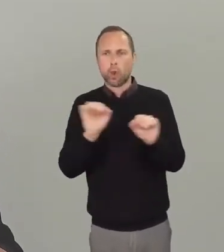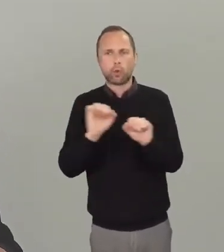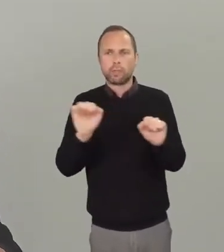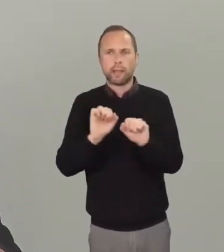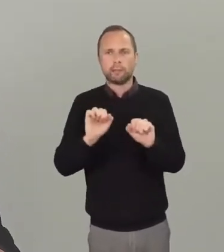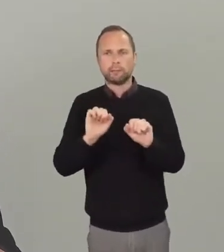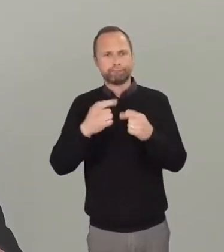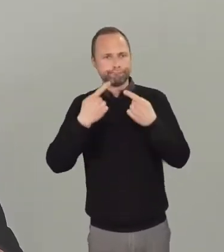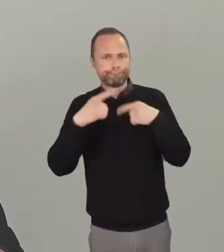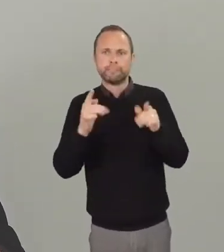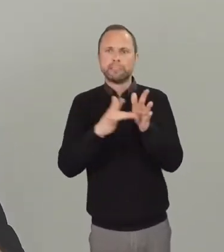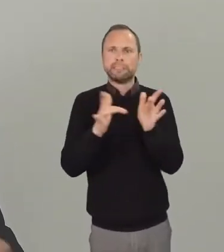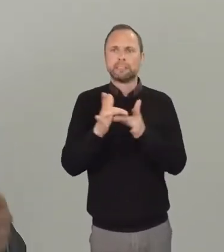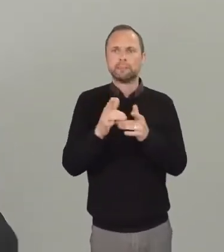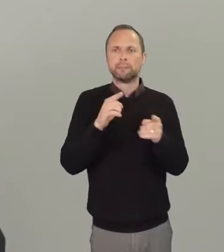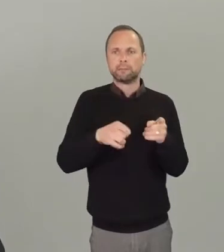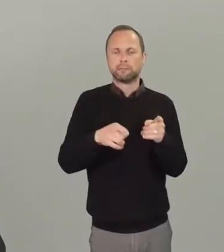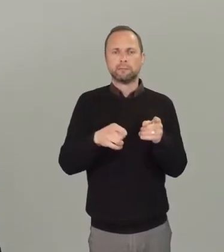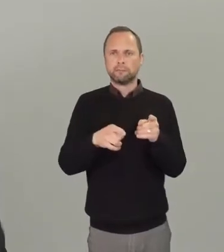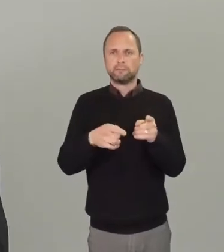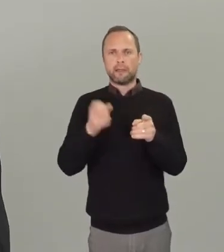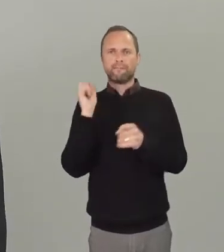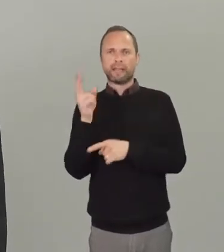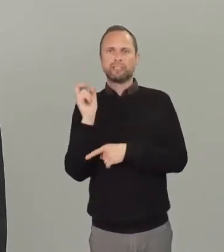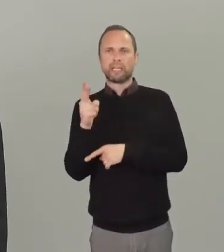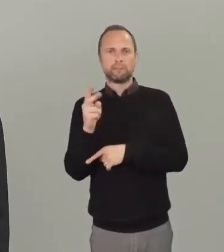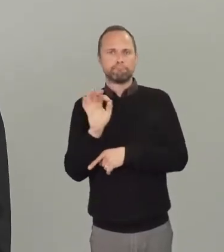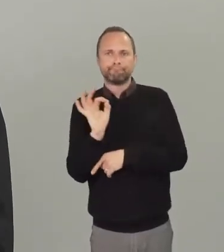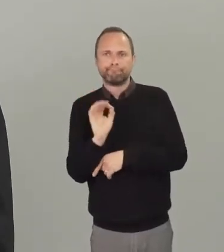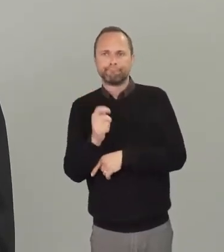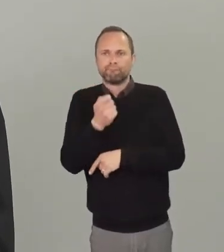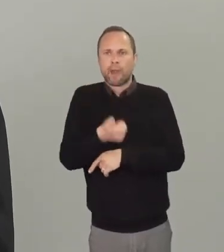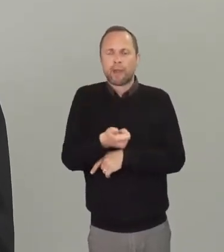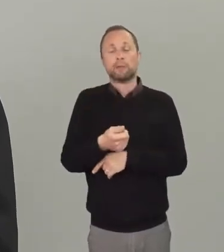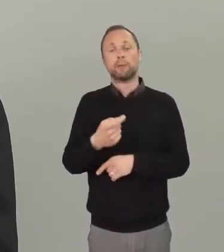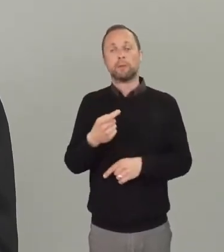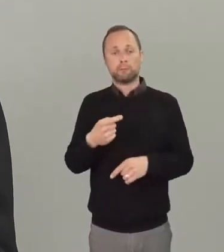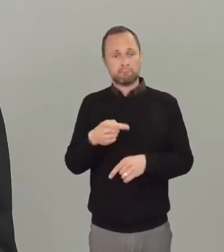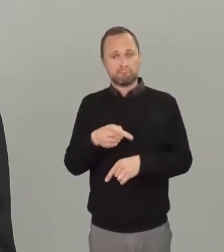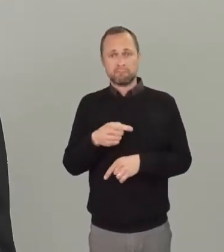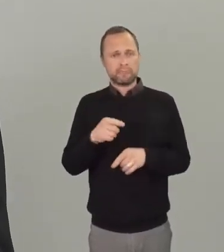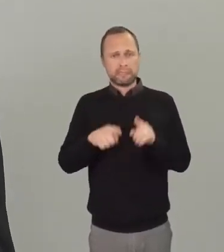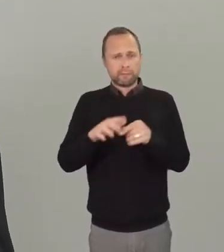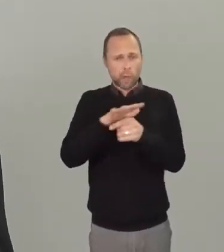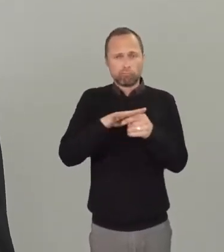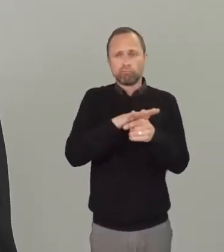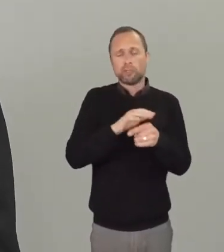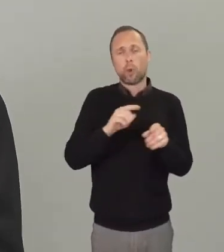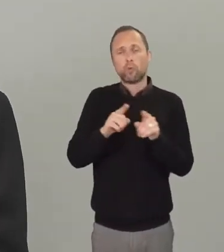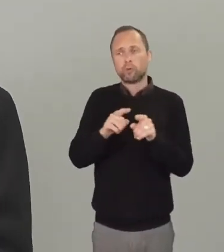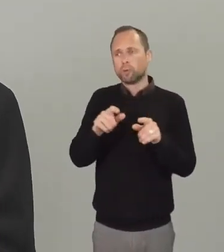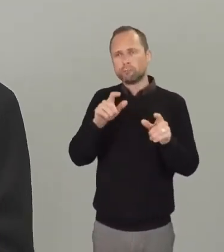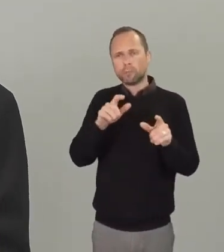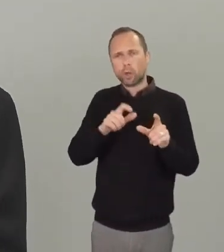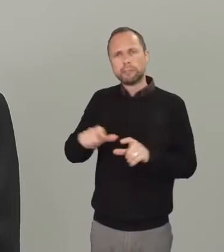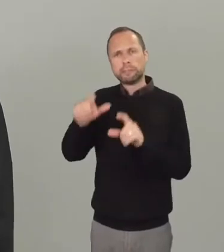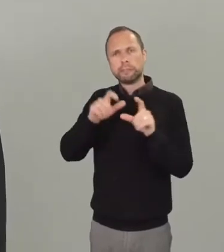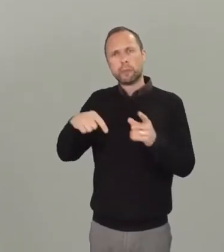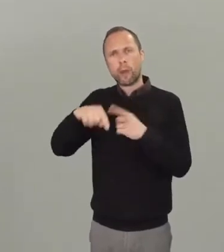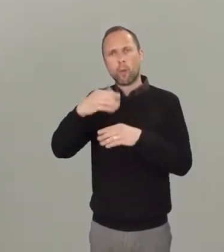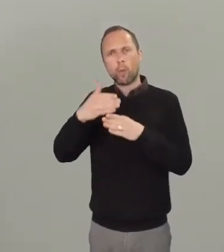evangelized countries. We will proudly continue our work in some of the most closed countries in the